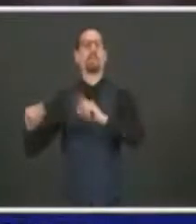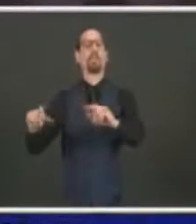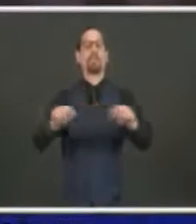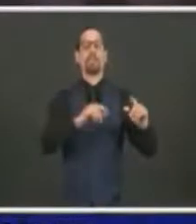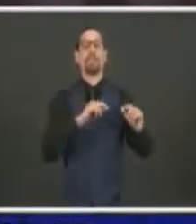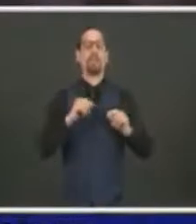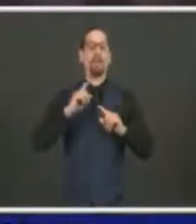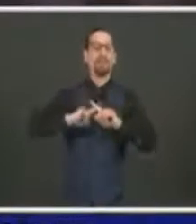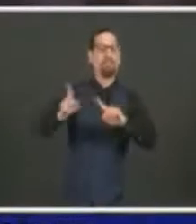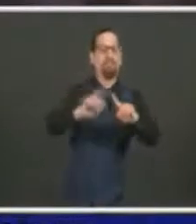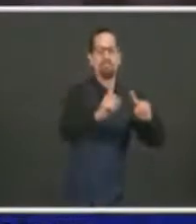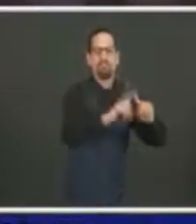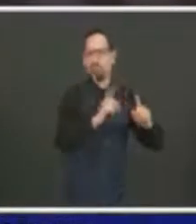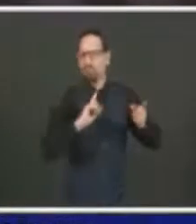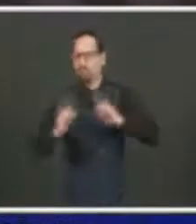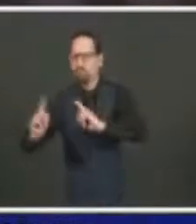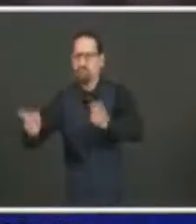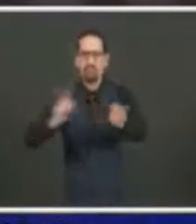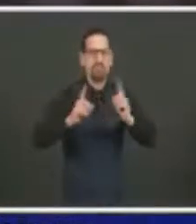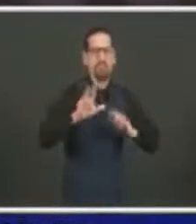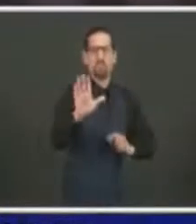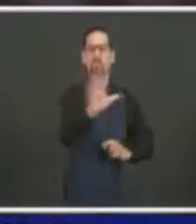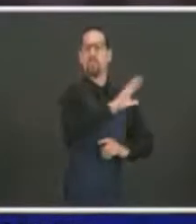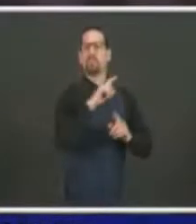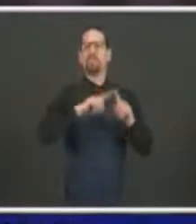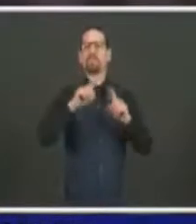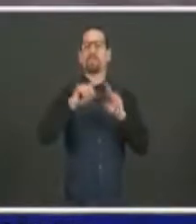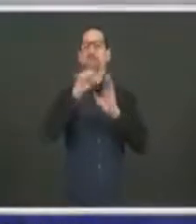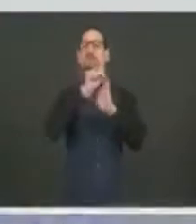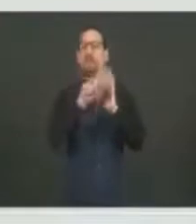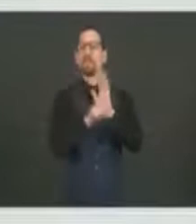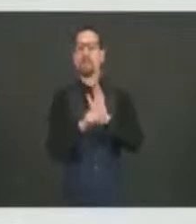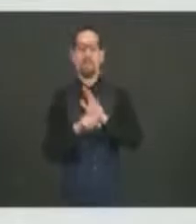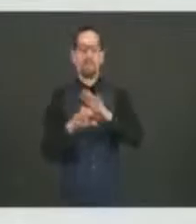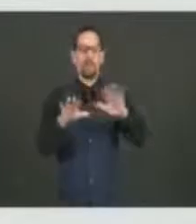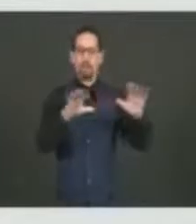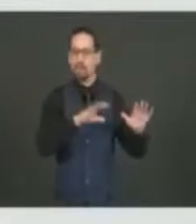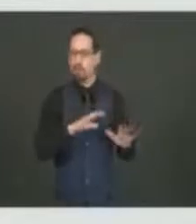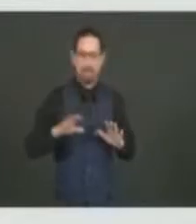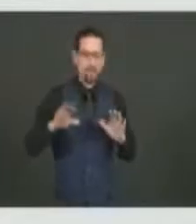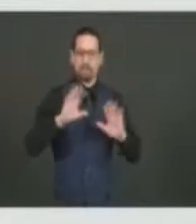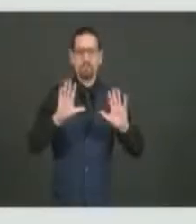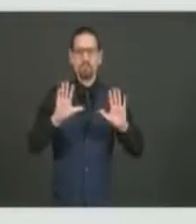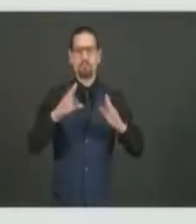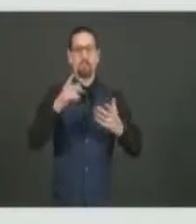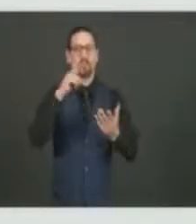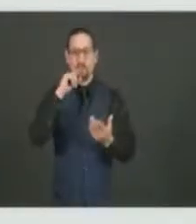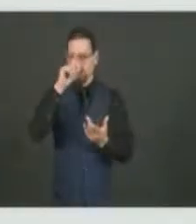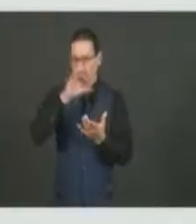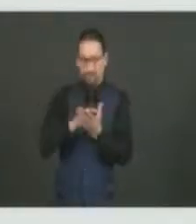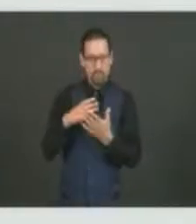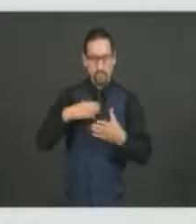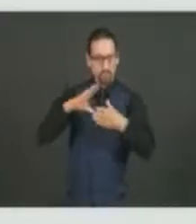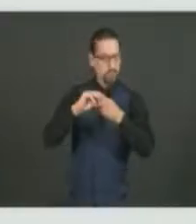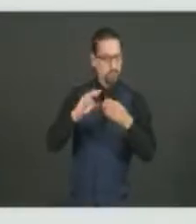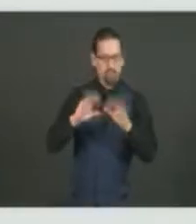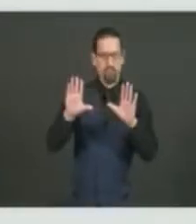Island. And I'd ask you to please put up the next slide. Don't take my word for it, but look at the data on the slide before